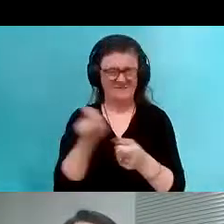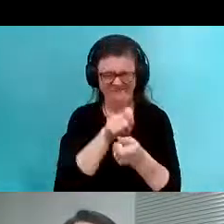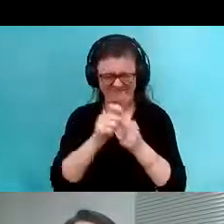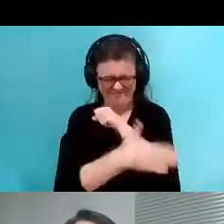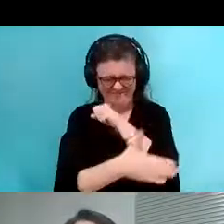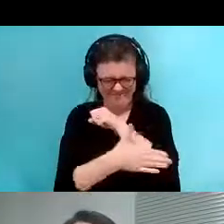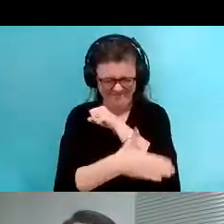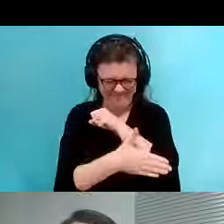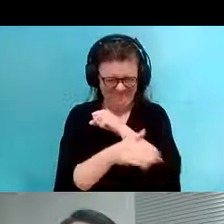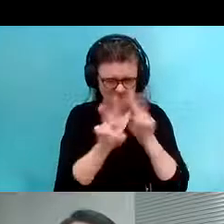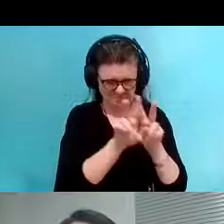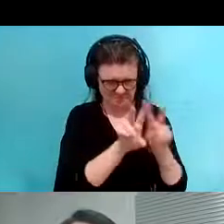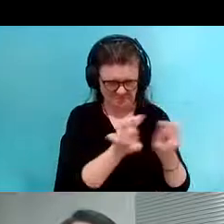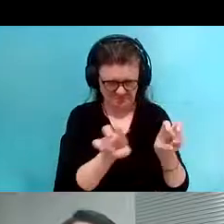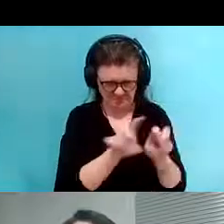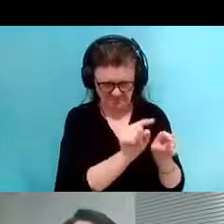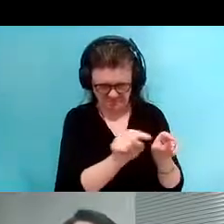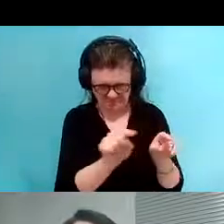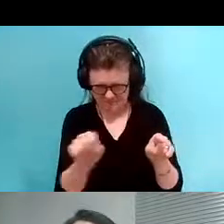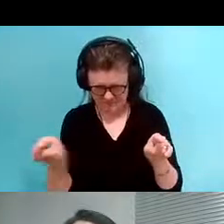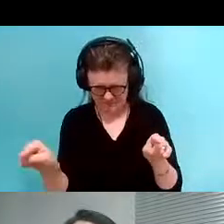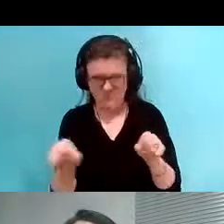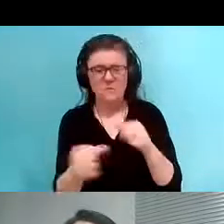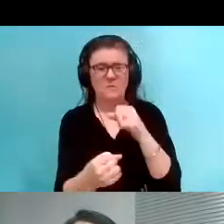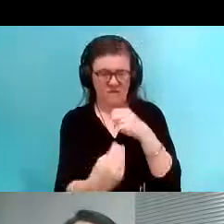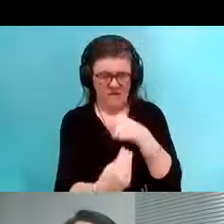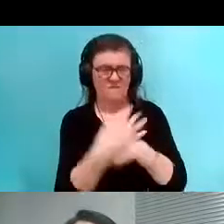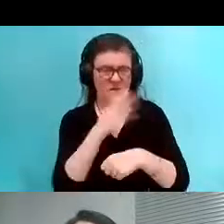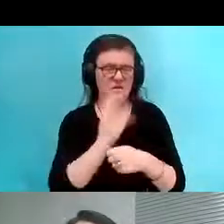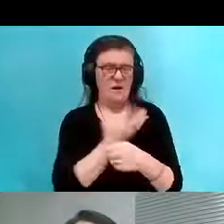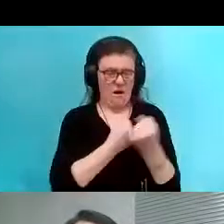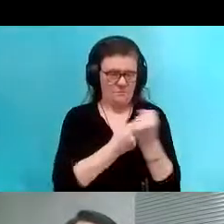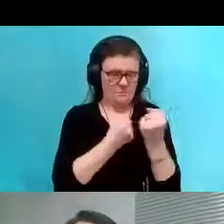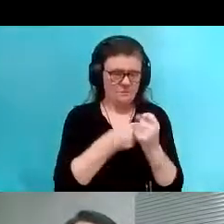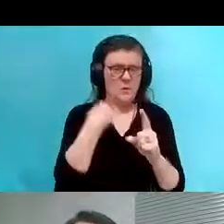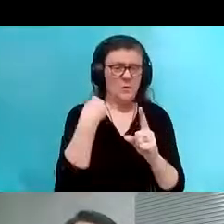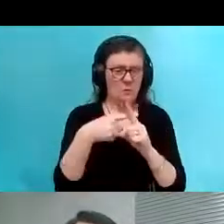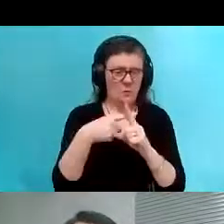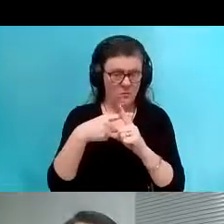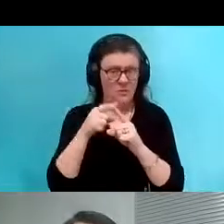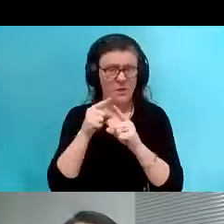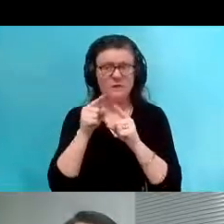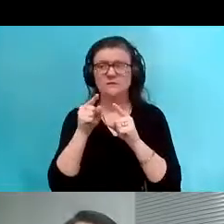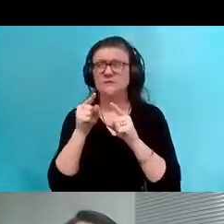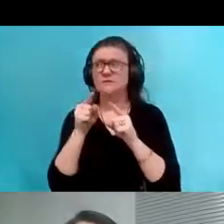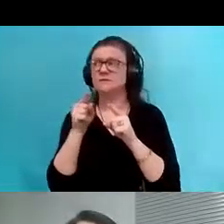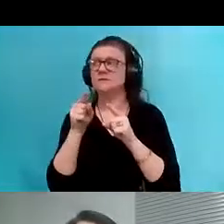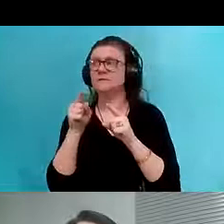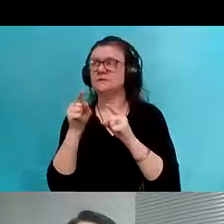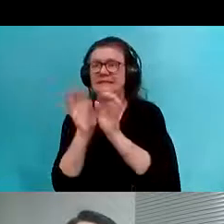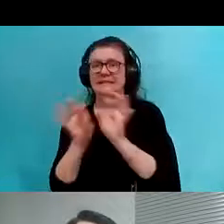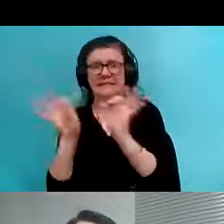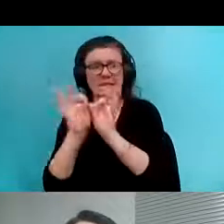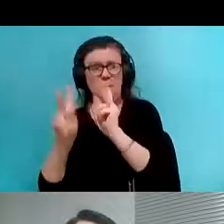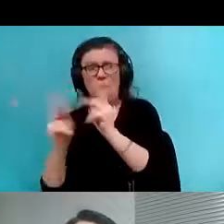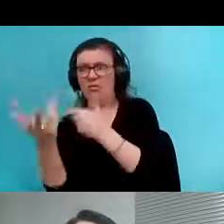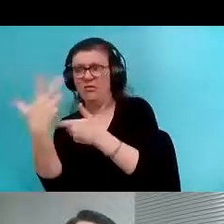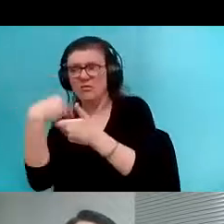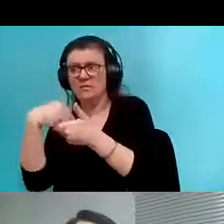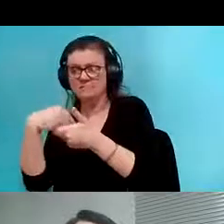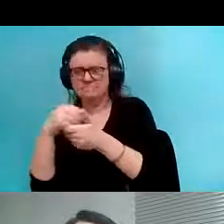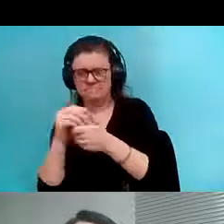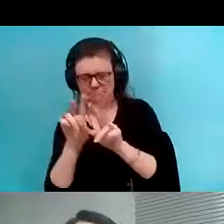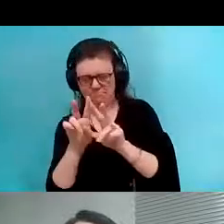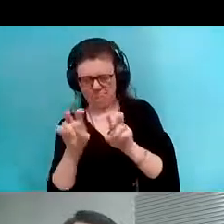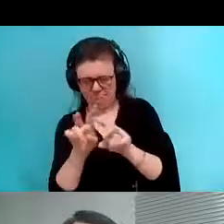our advocacy plans. This analysis, together with the consultation with key stakeholders, has helped us to understand